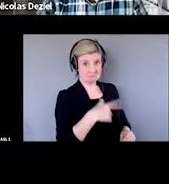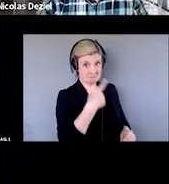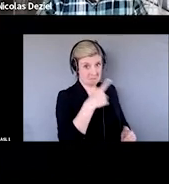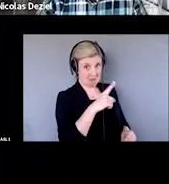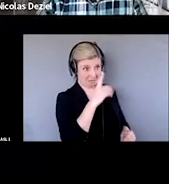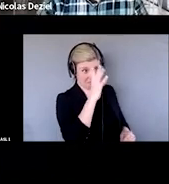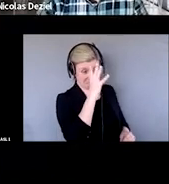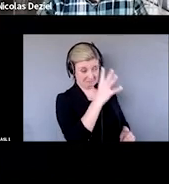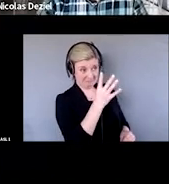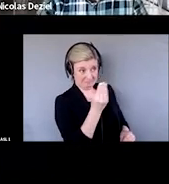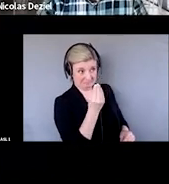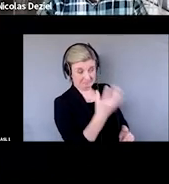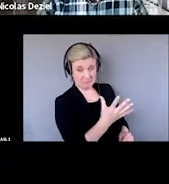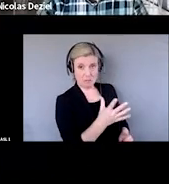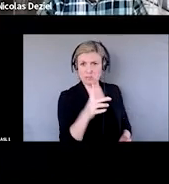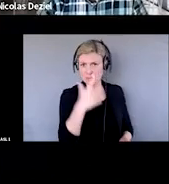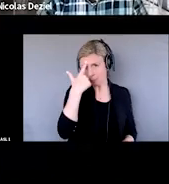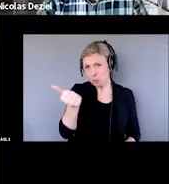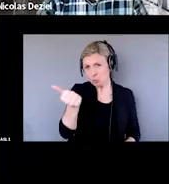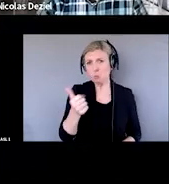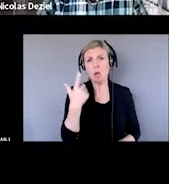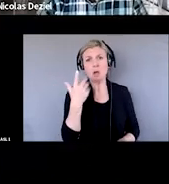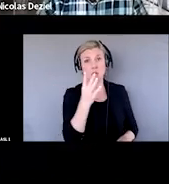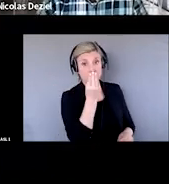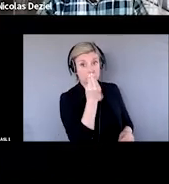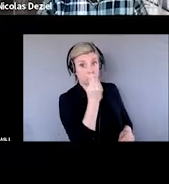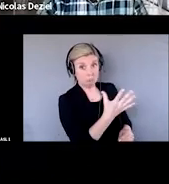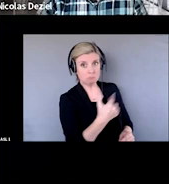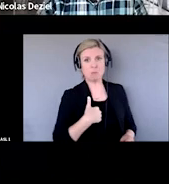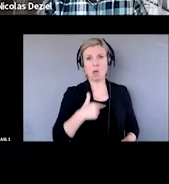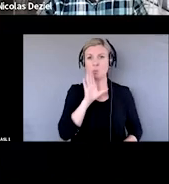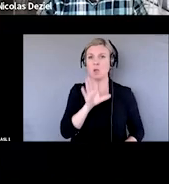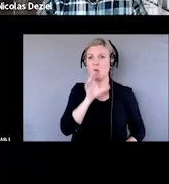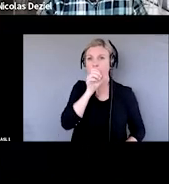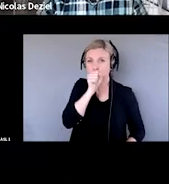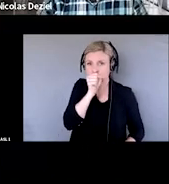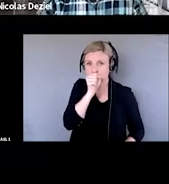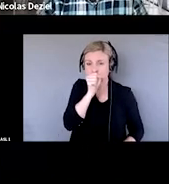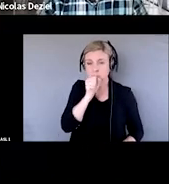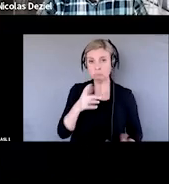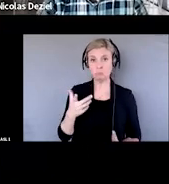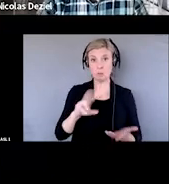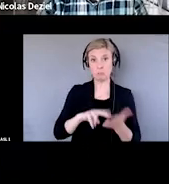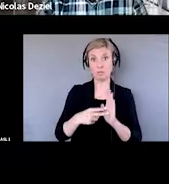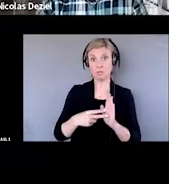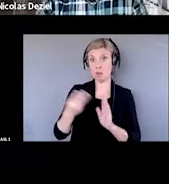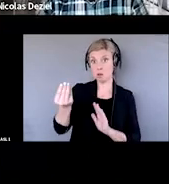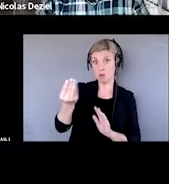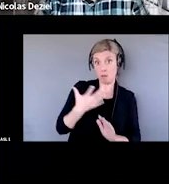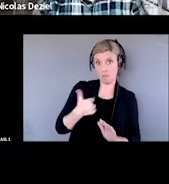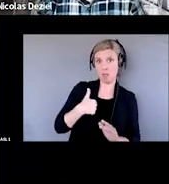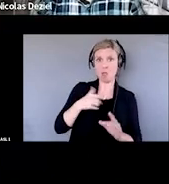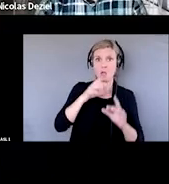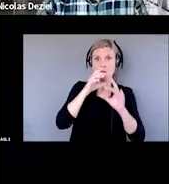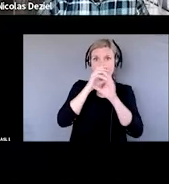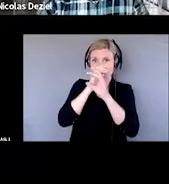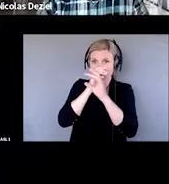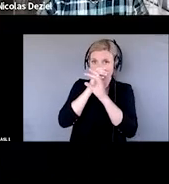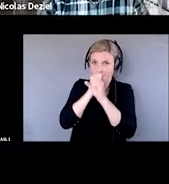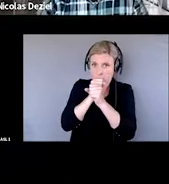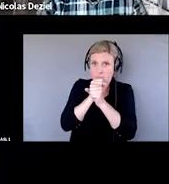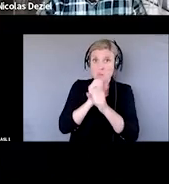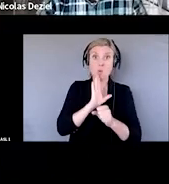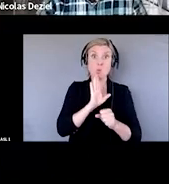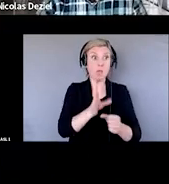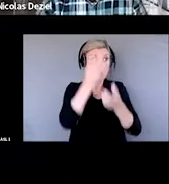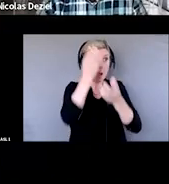to disclose or not, but it's going to be in a confidential setting. I will not disclose anything that's not part of my mandate. I can't do